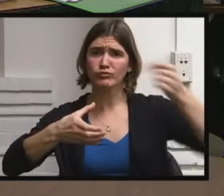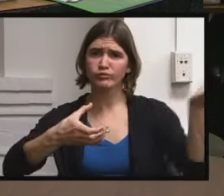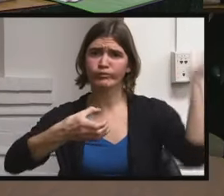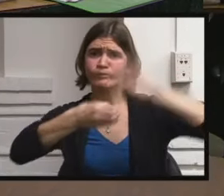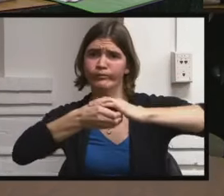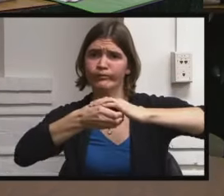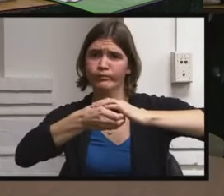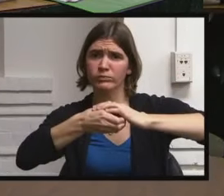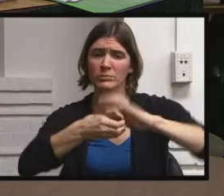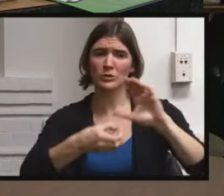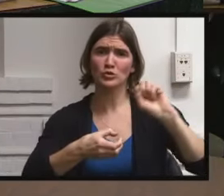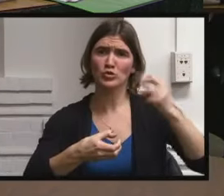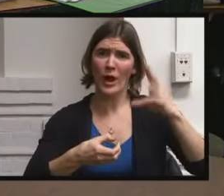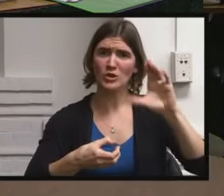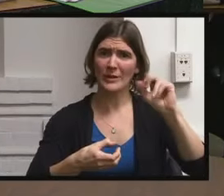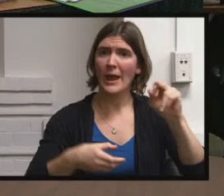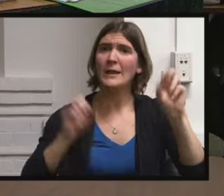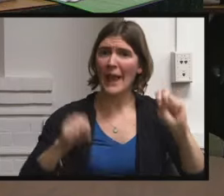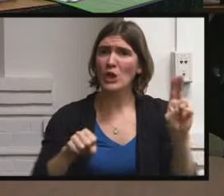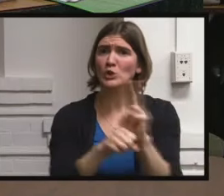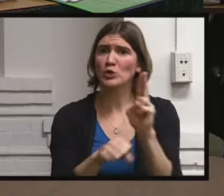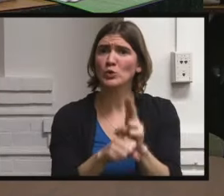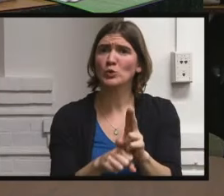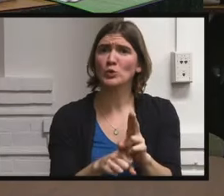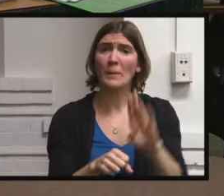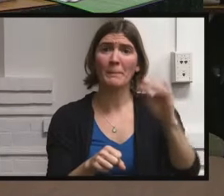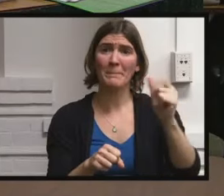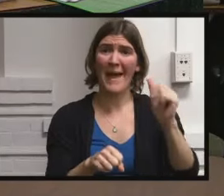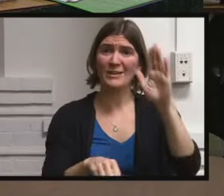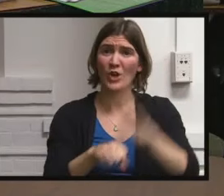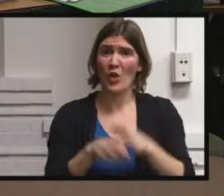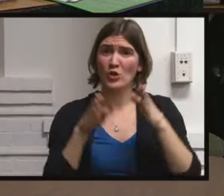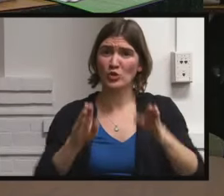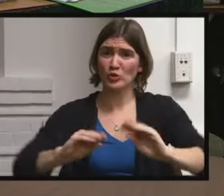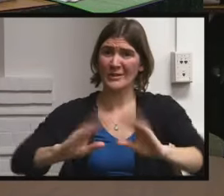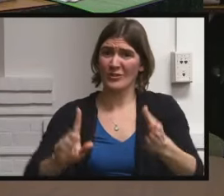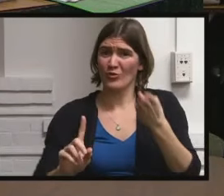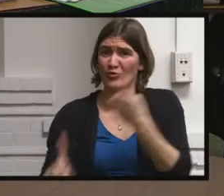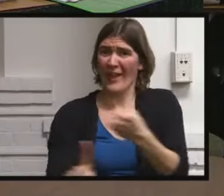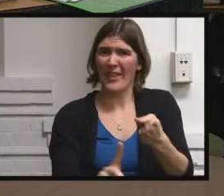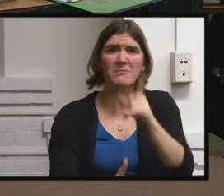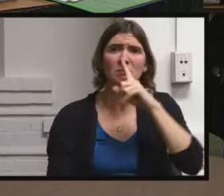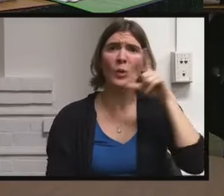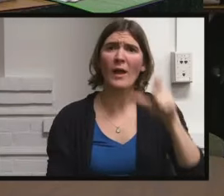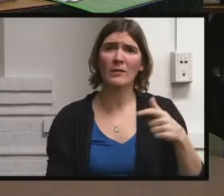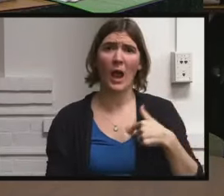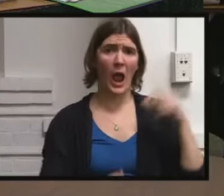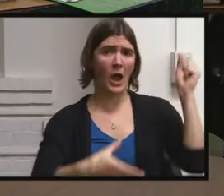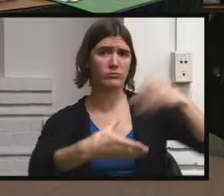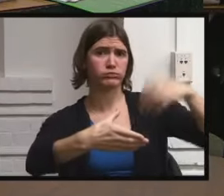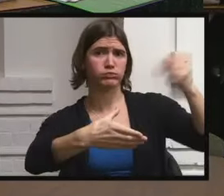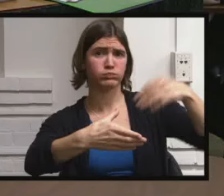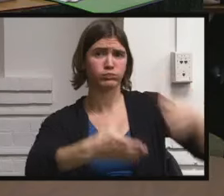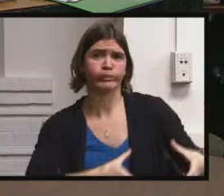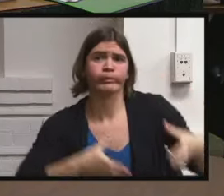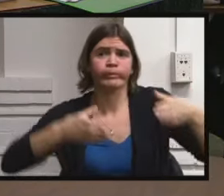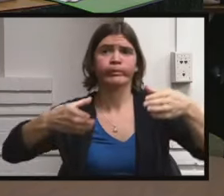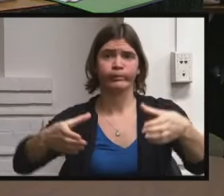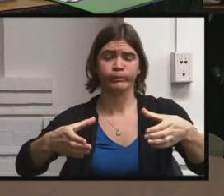They don't need to see your purple or. Yeah, that's exactly what I wanted to speak to, too. Because I put mine in a trash can, and they still come and get it. Right,